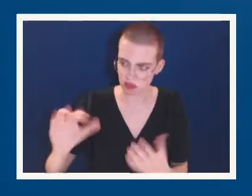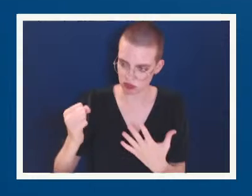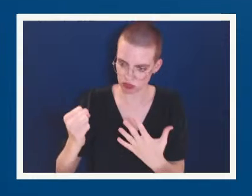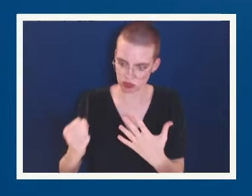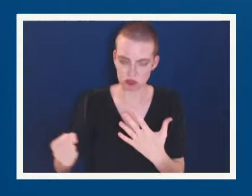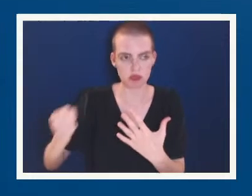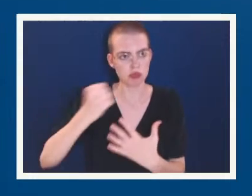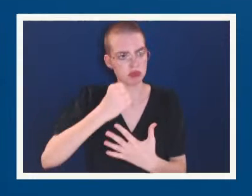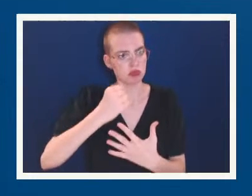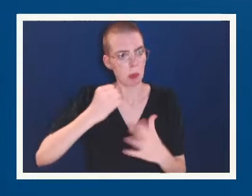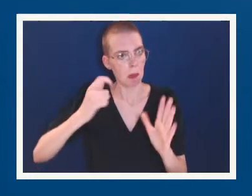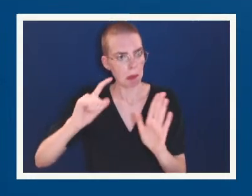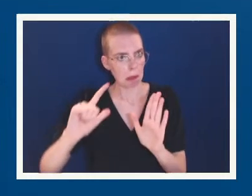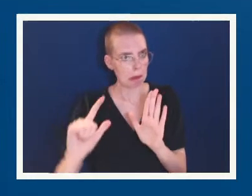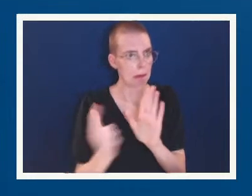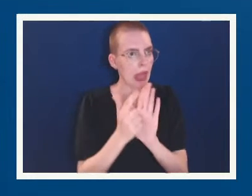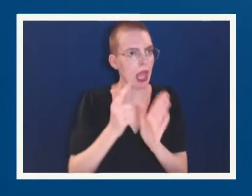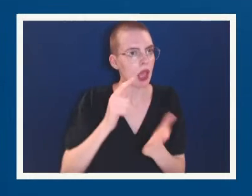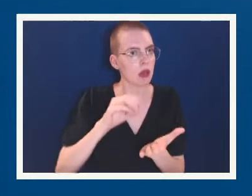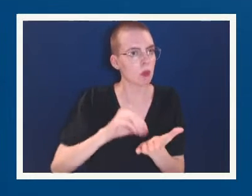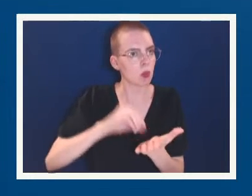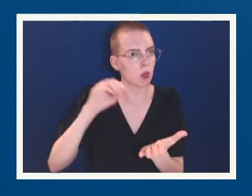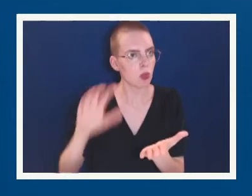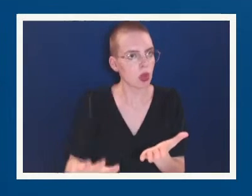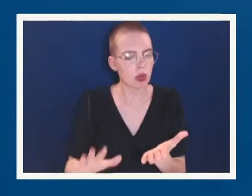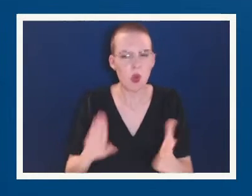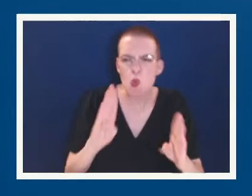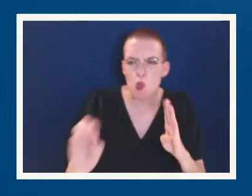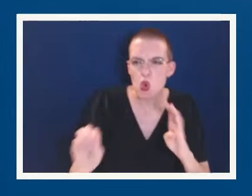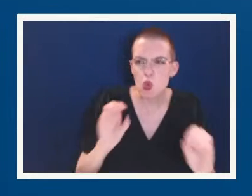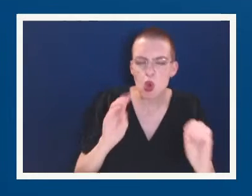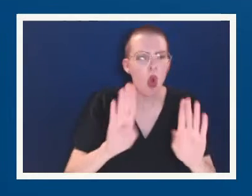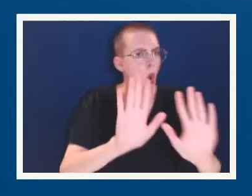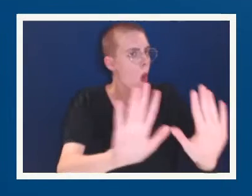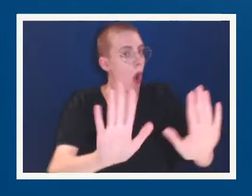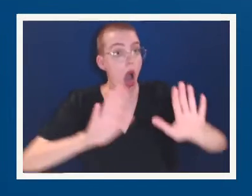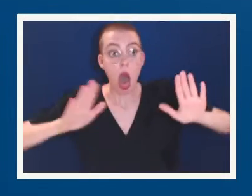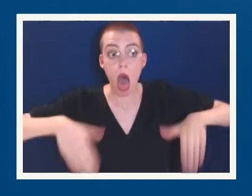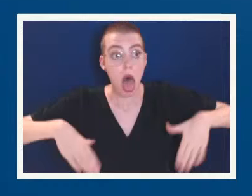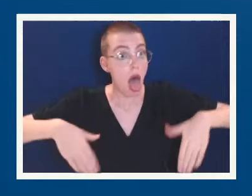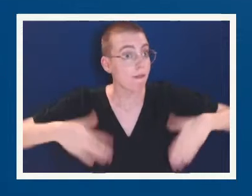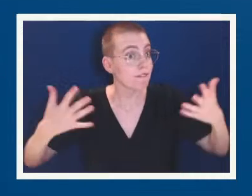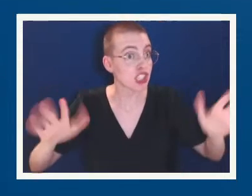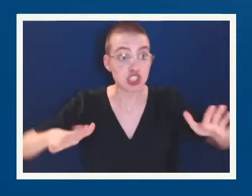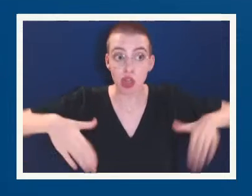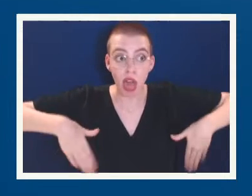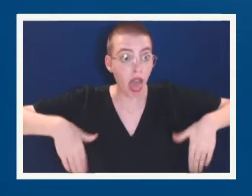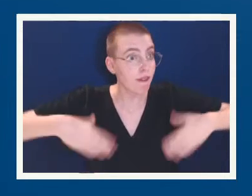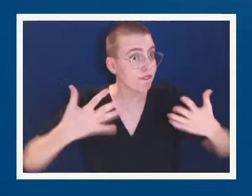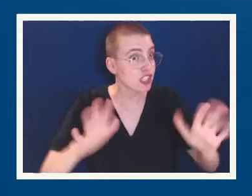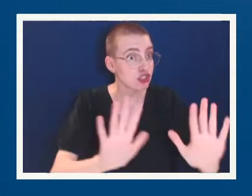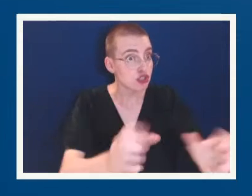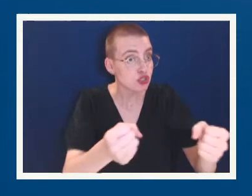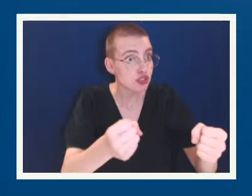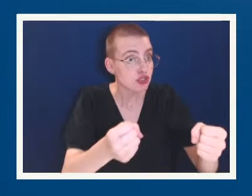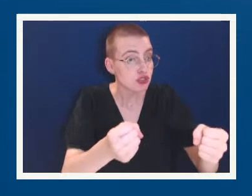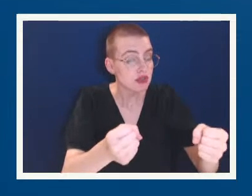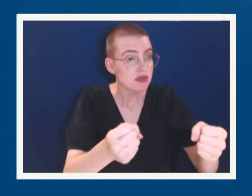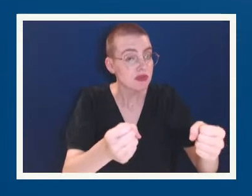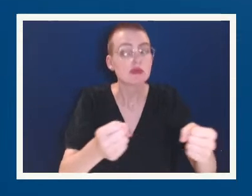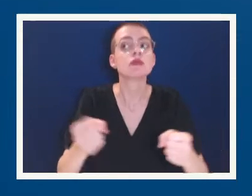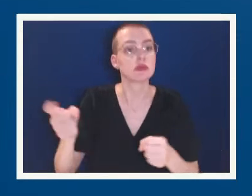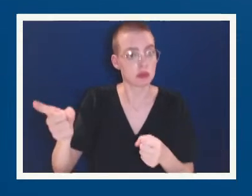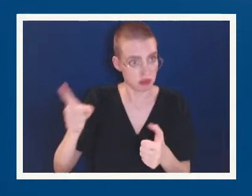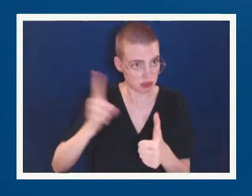abortion with no, hang on. I'm not done. He wants to ban